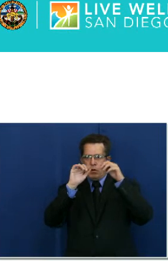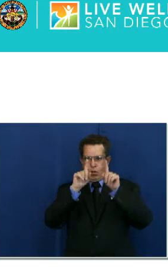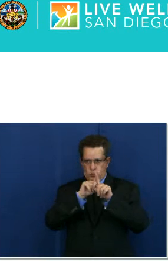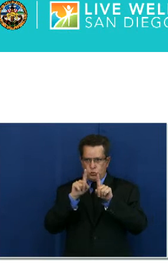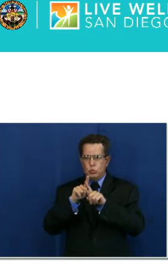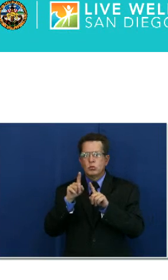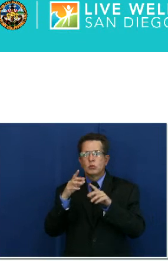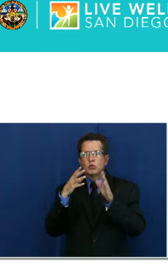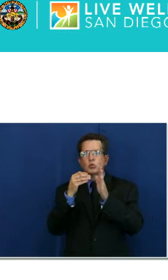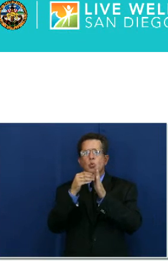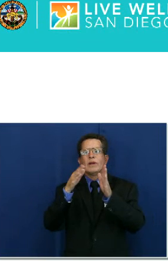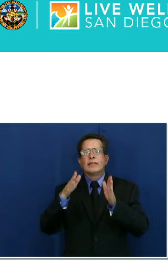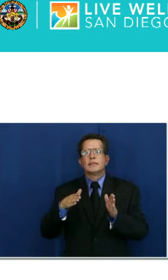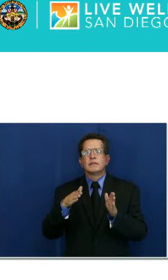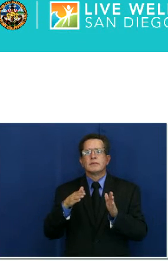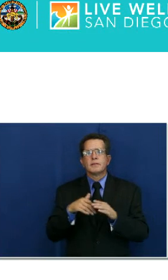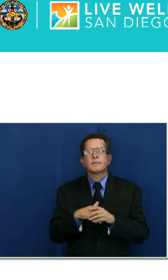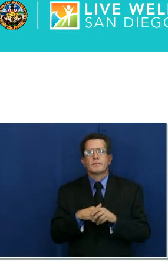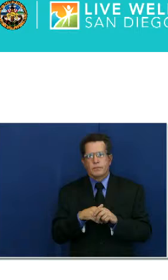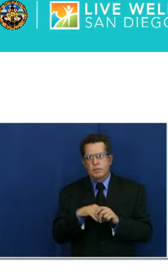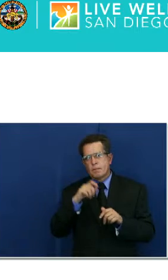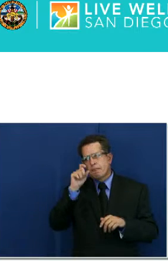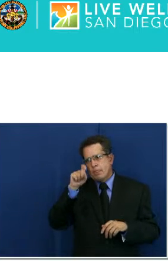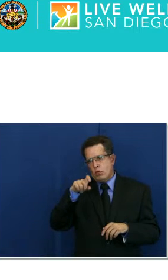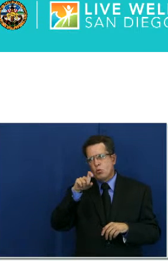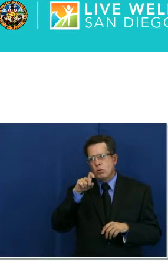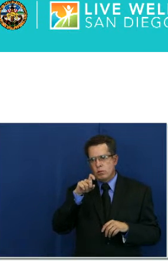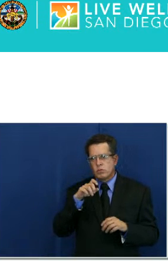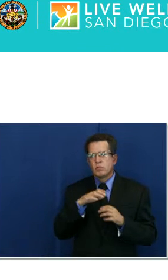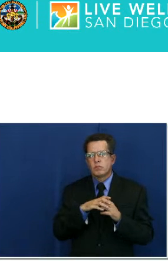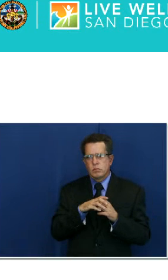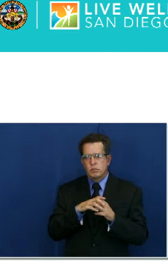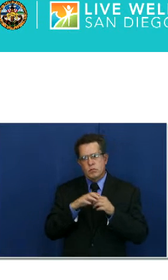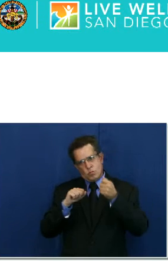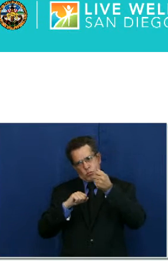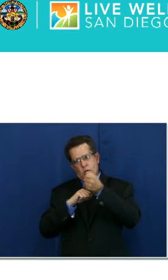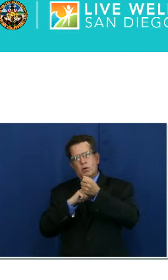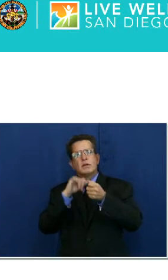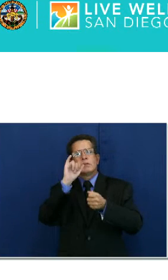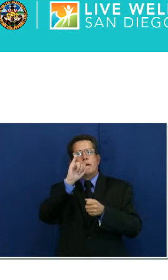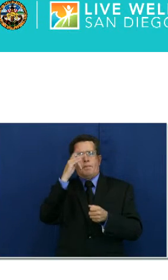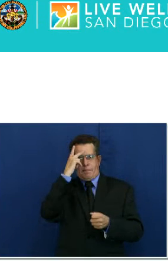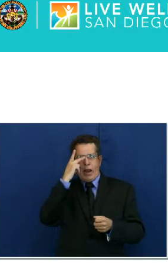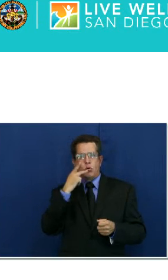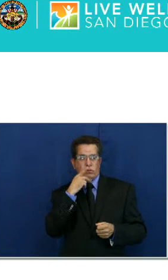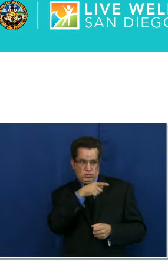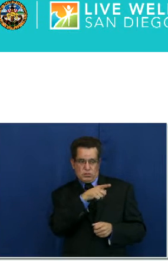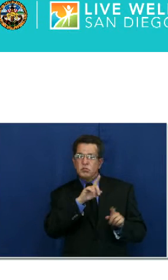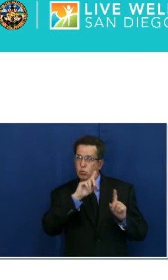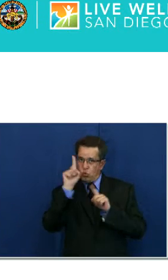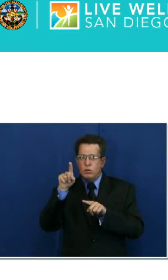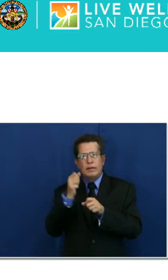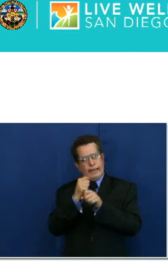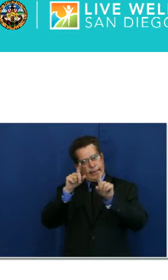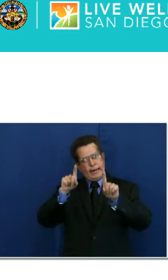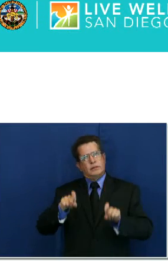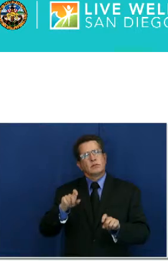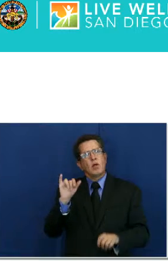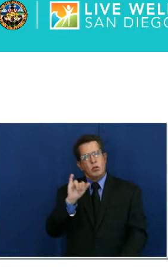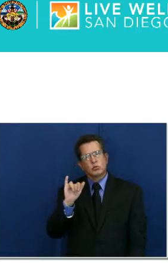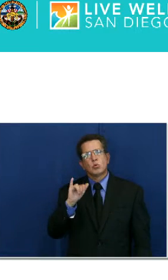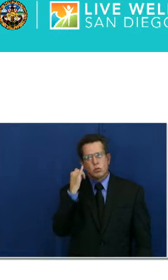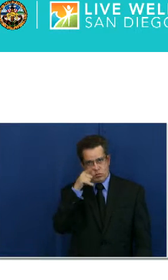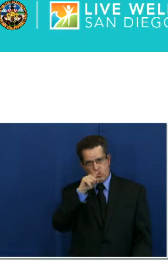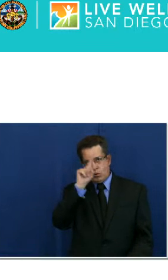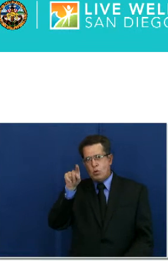and the parents of children, encourage that, that the parents also consider getting their testing. If you come to any of the